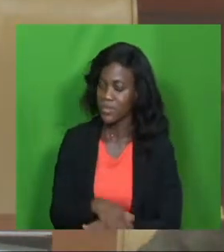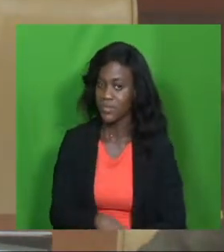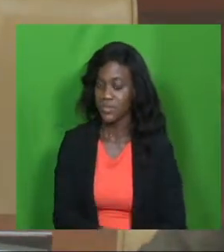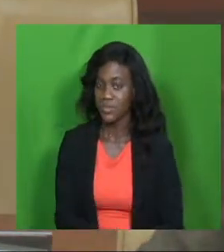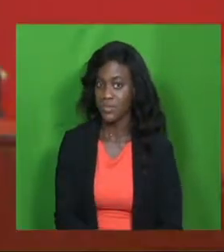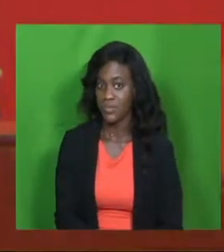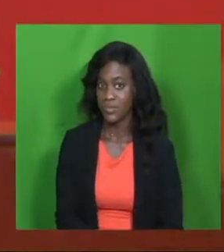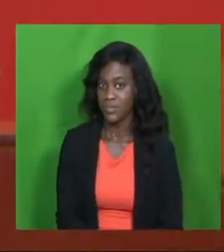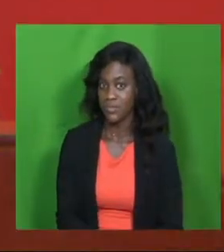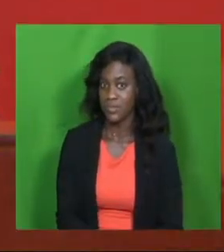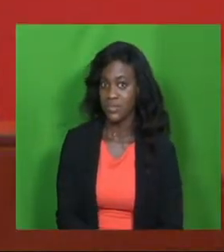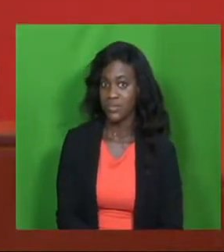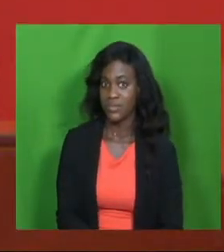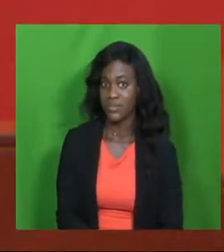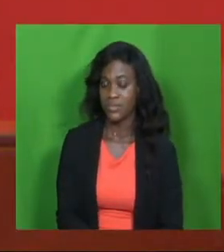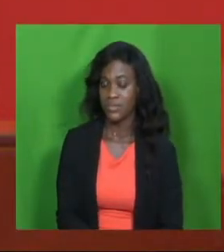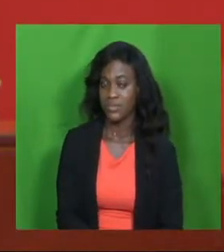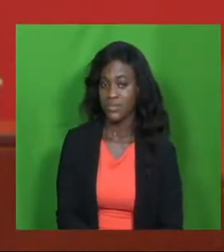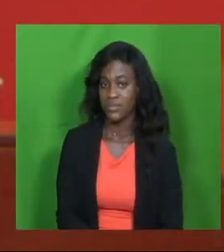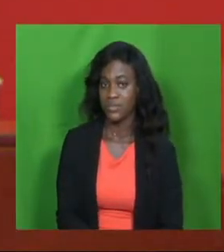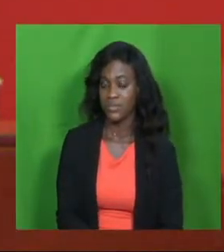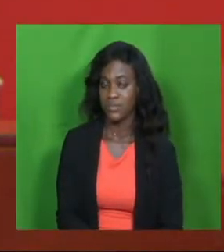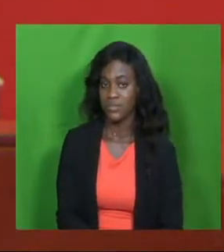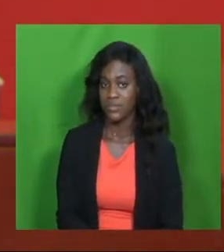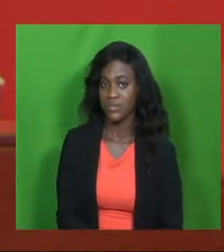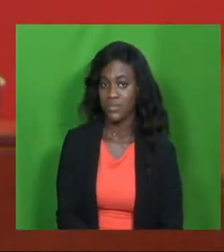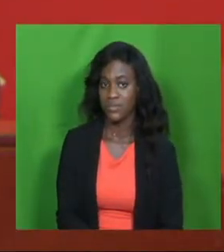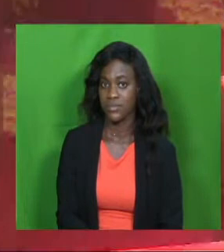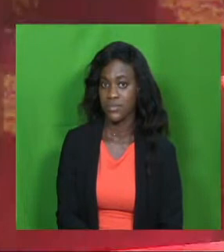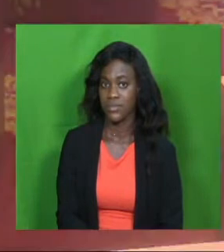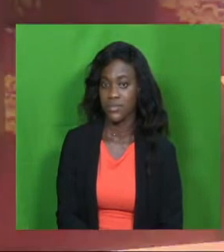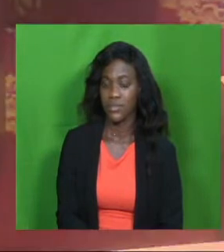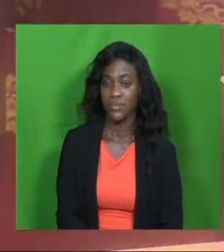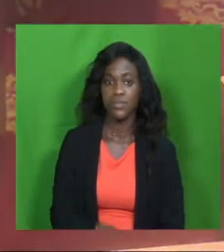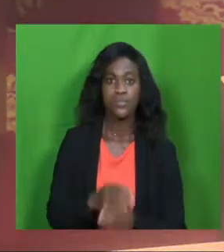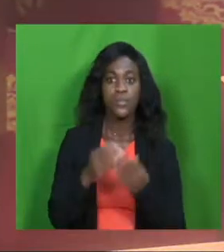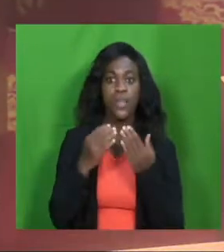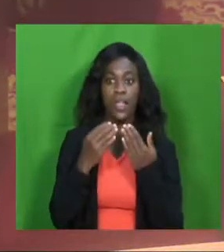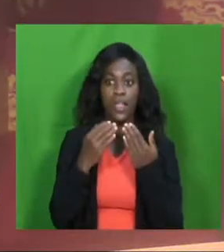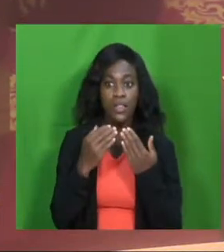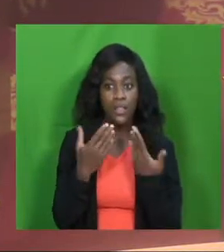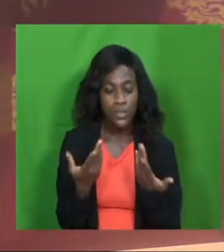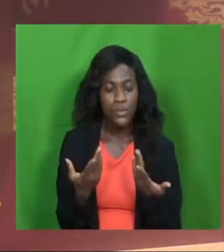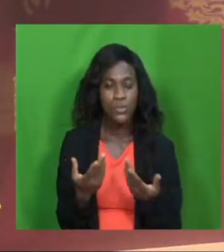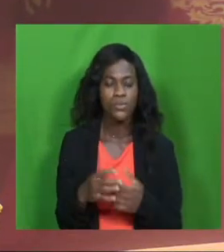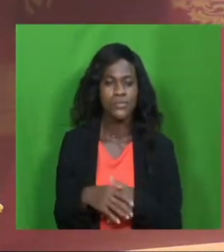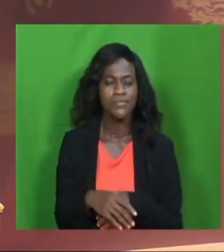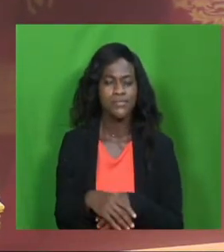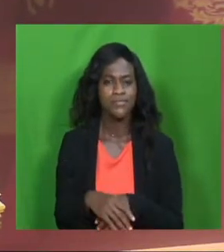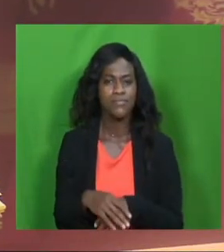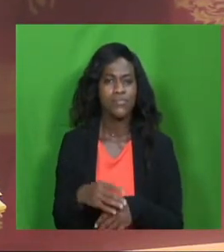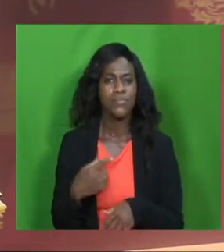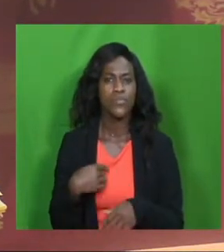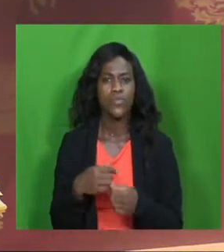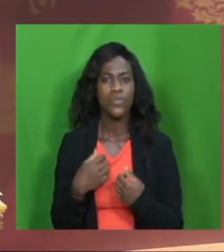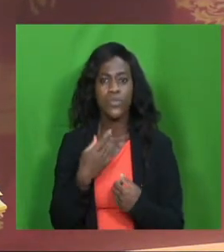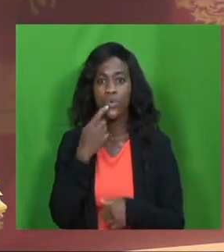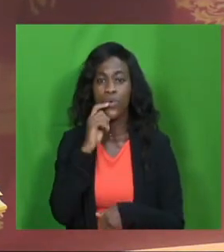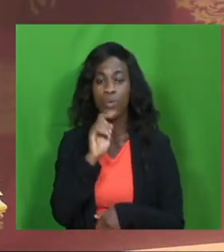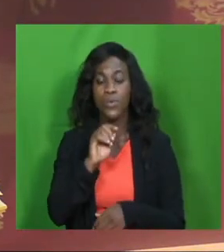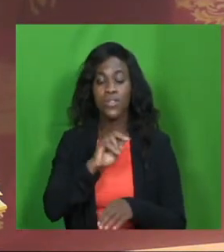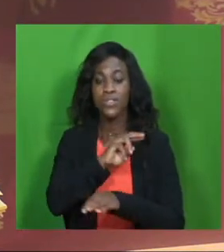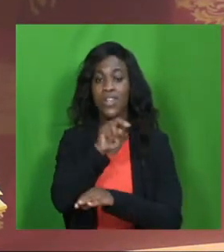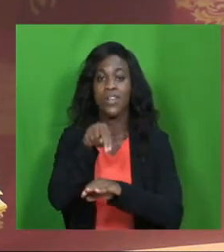Yes, Honorable Minister. Thank you so much, Mr. Speaker. Mr. Speaker, we have directed the National Sports